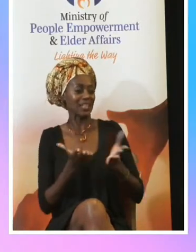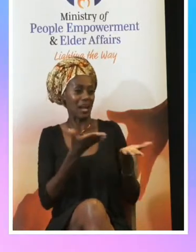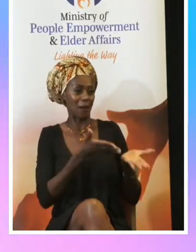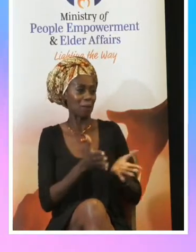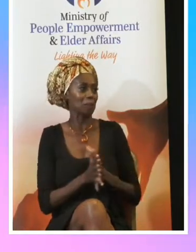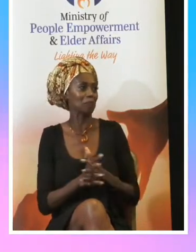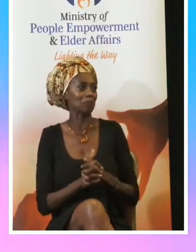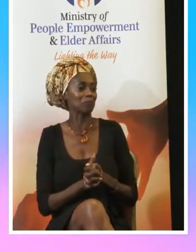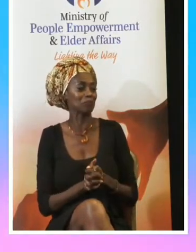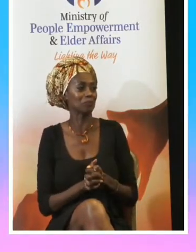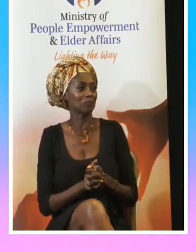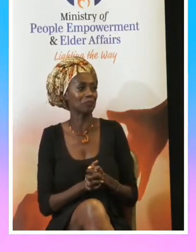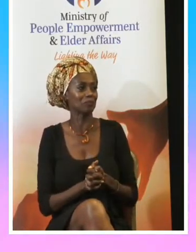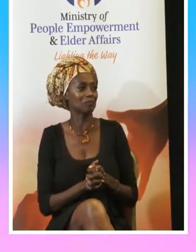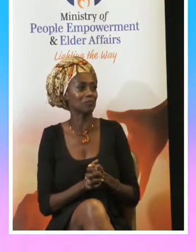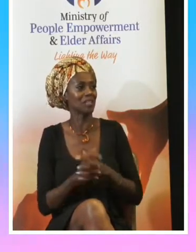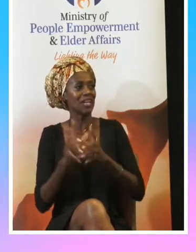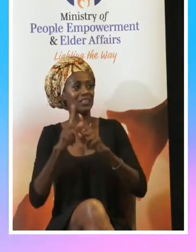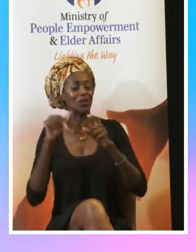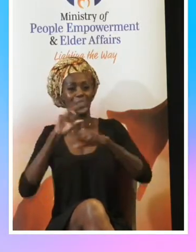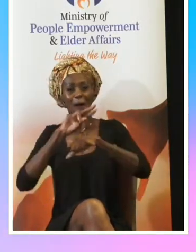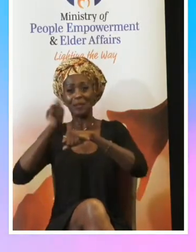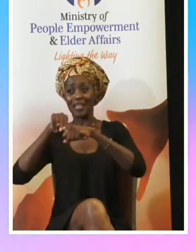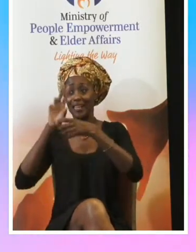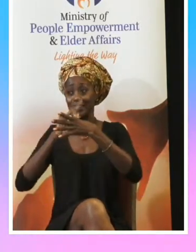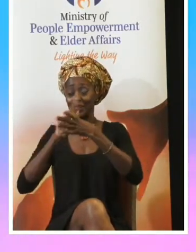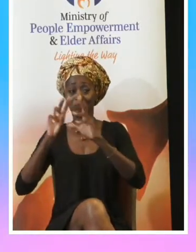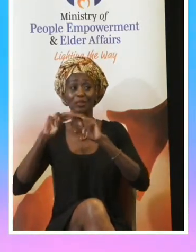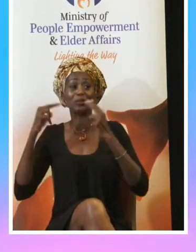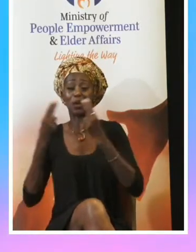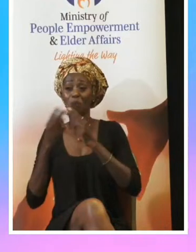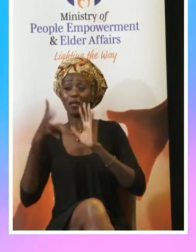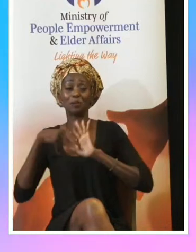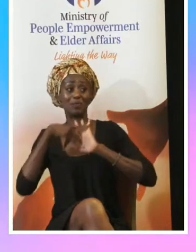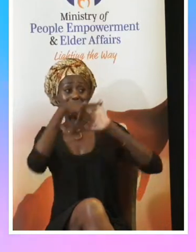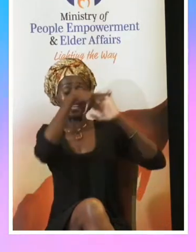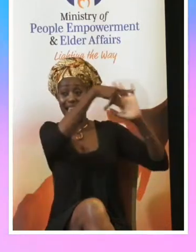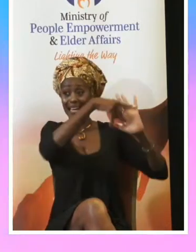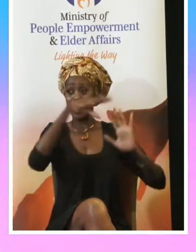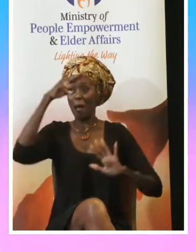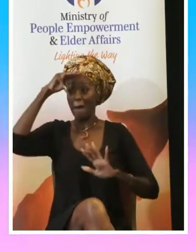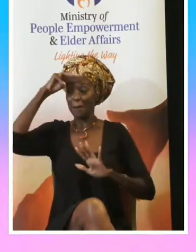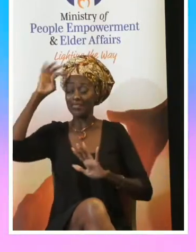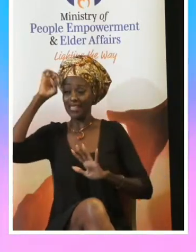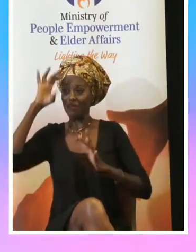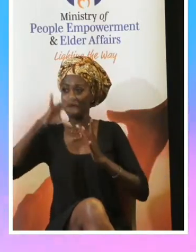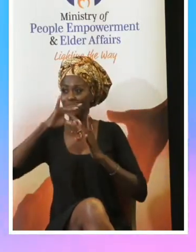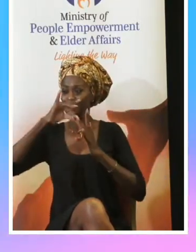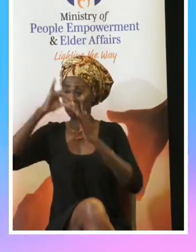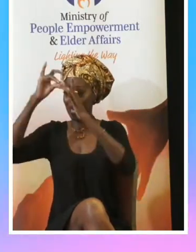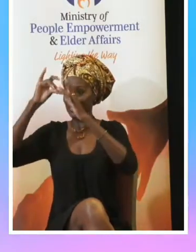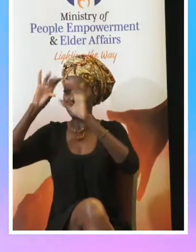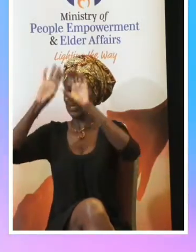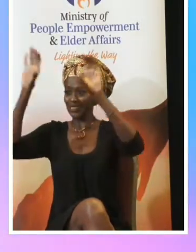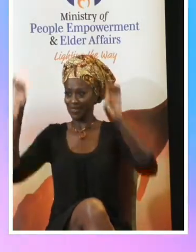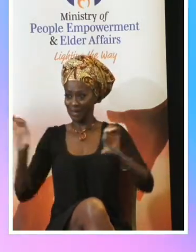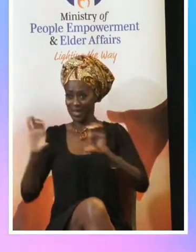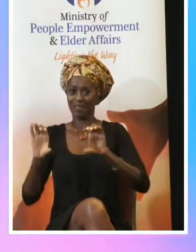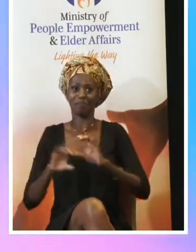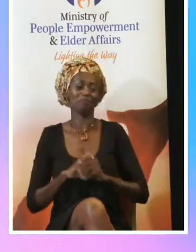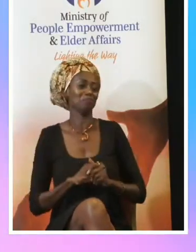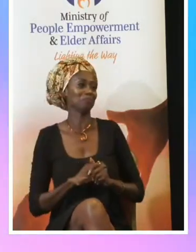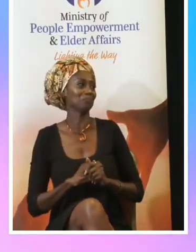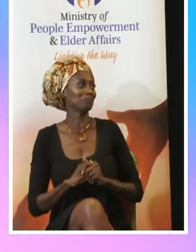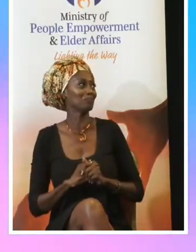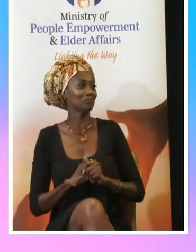And on behalf of the National Disabilities Unit, we want to present Mr. Evelyn with something very special, a certificate.